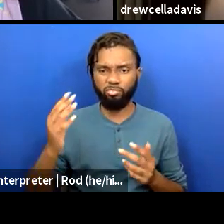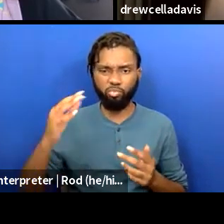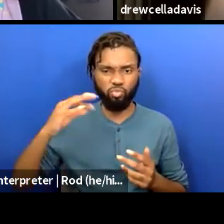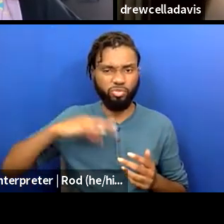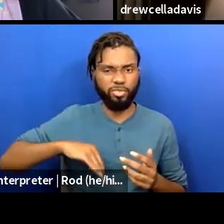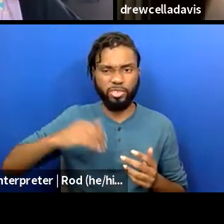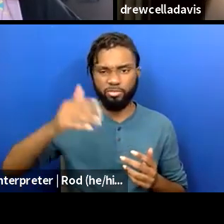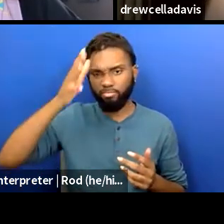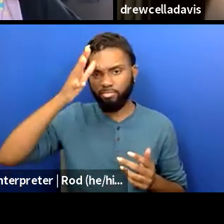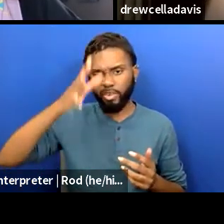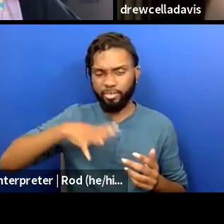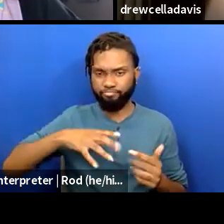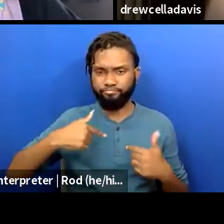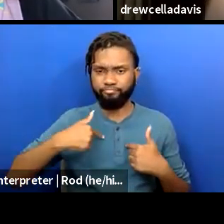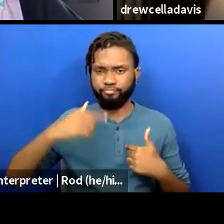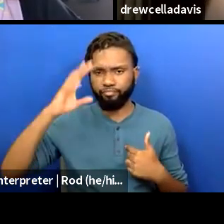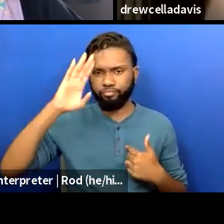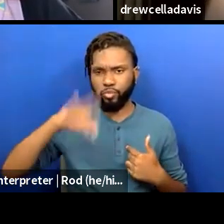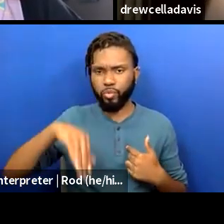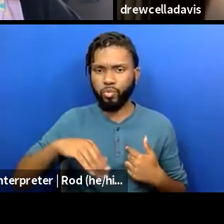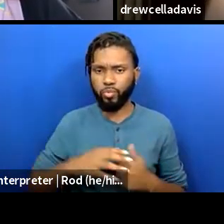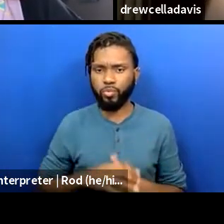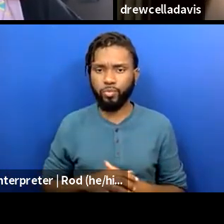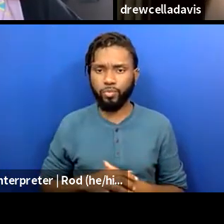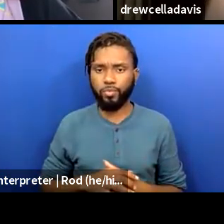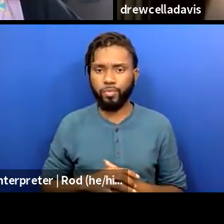know that.